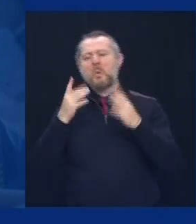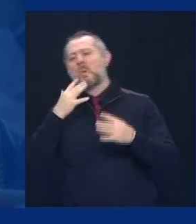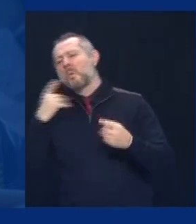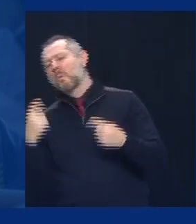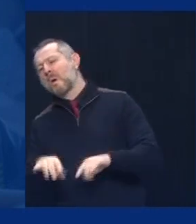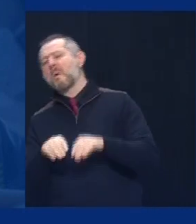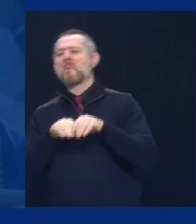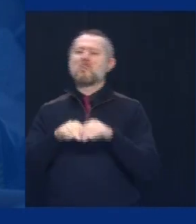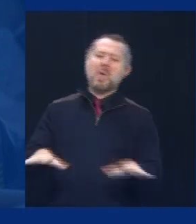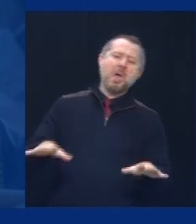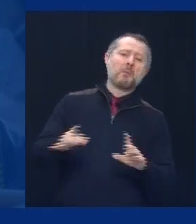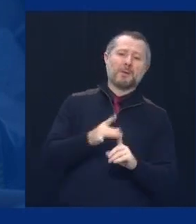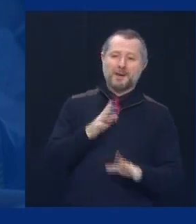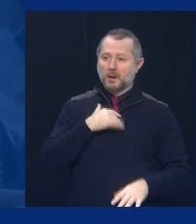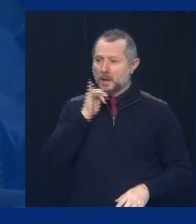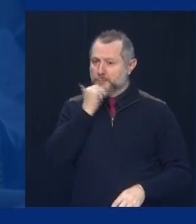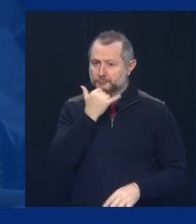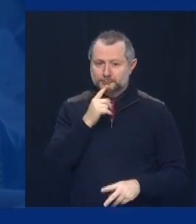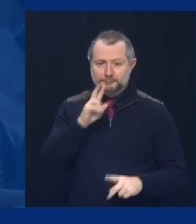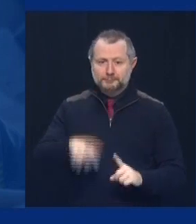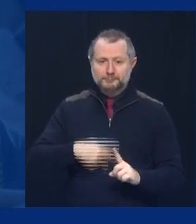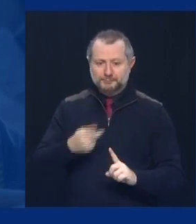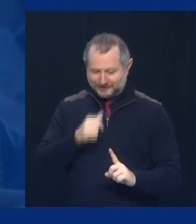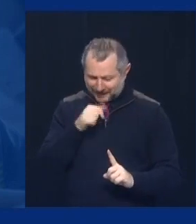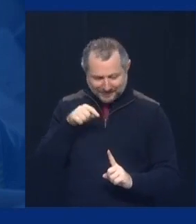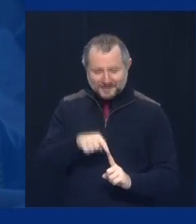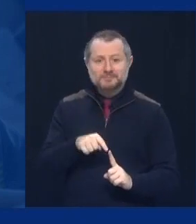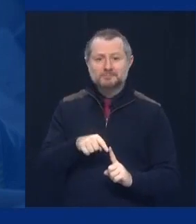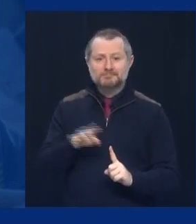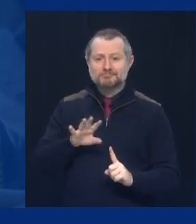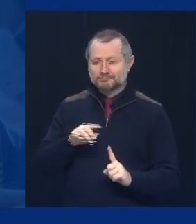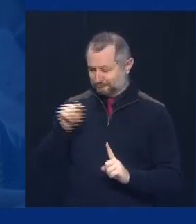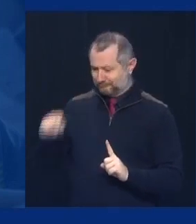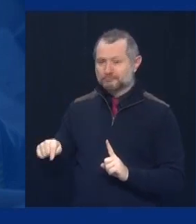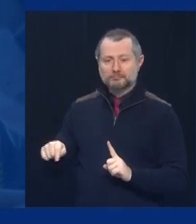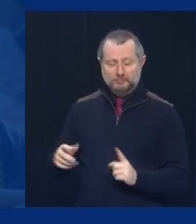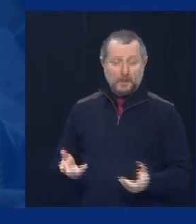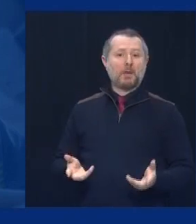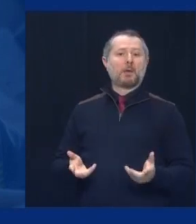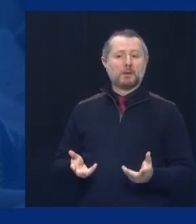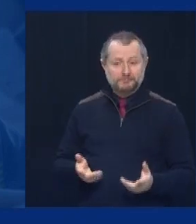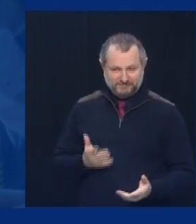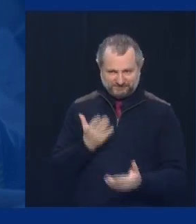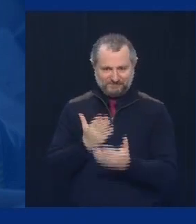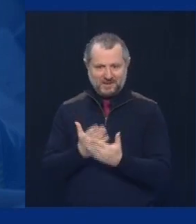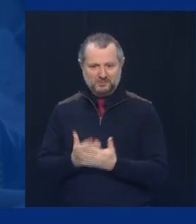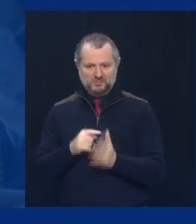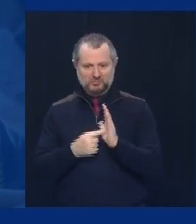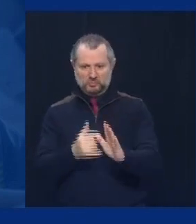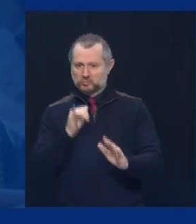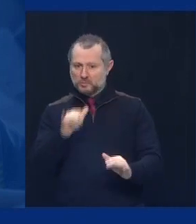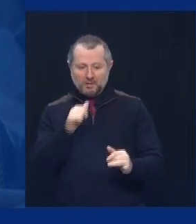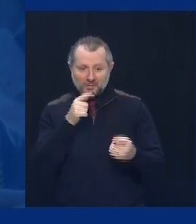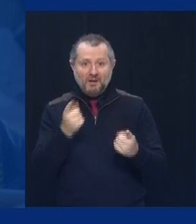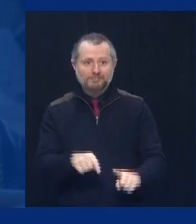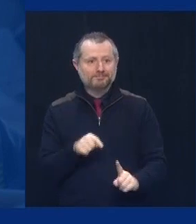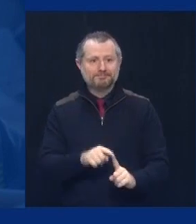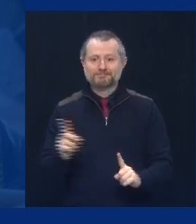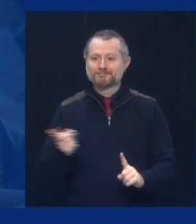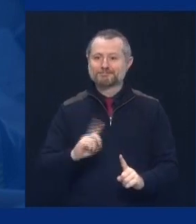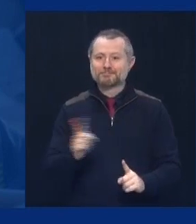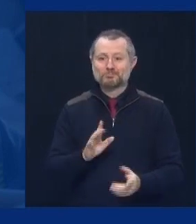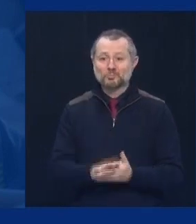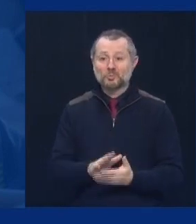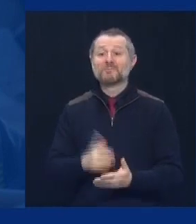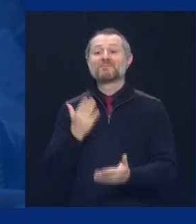spread. That is not what has happened. That's not what the facts say. The facts say that